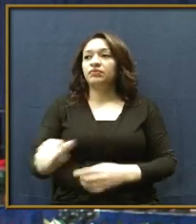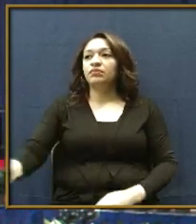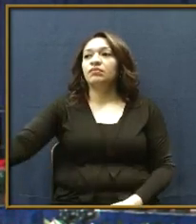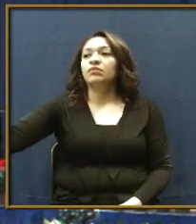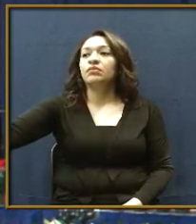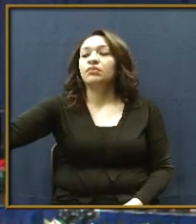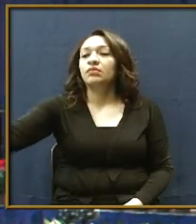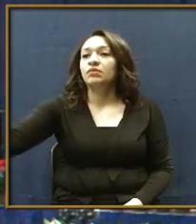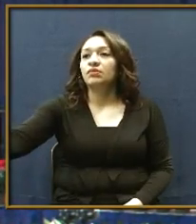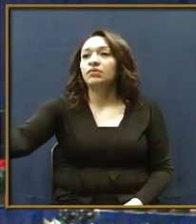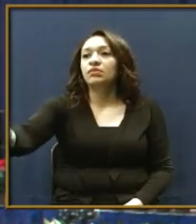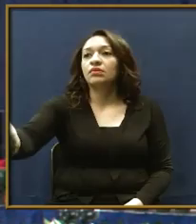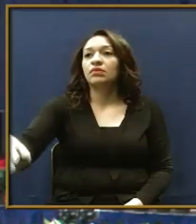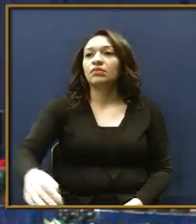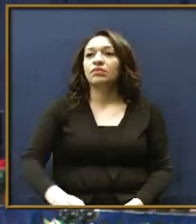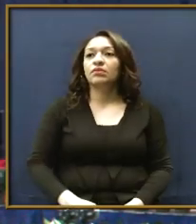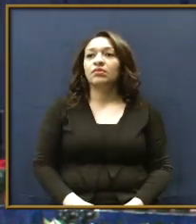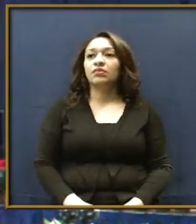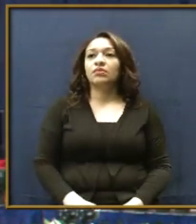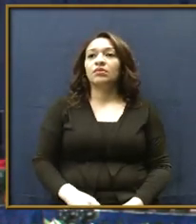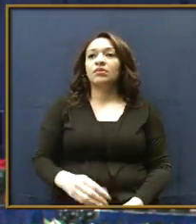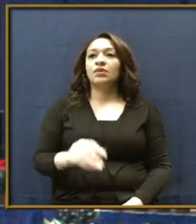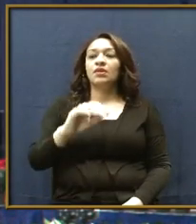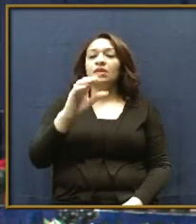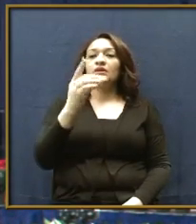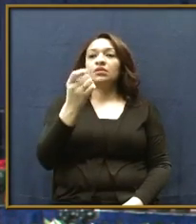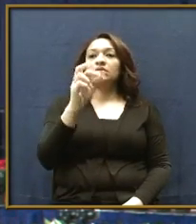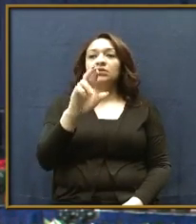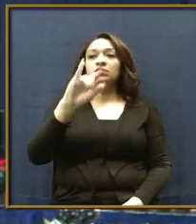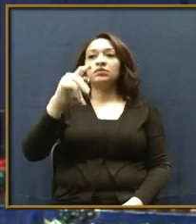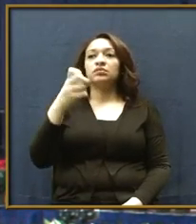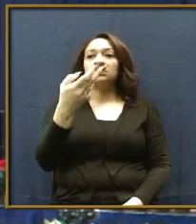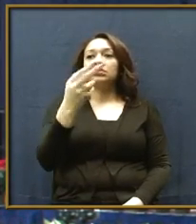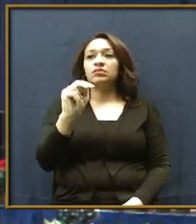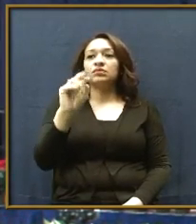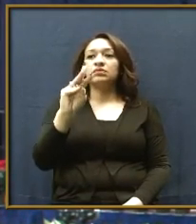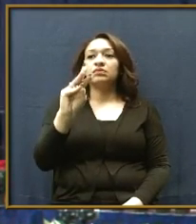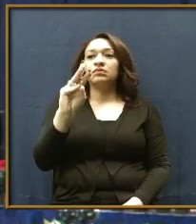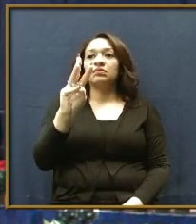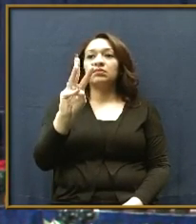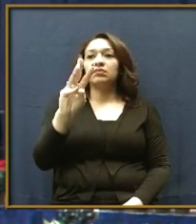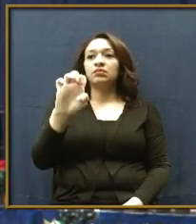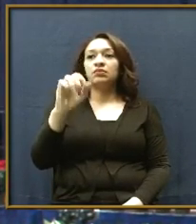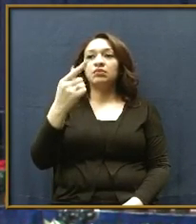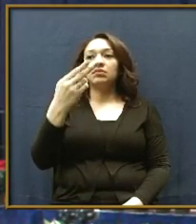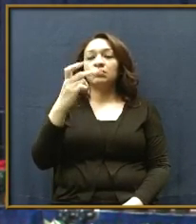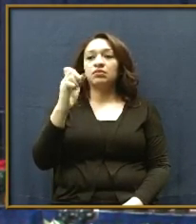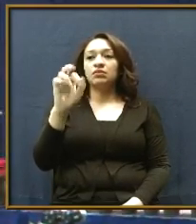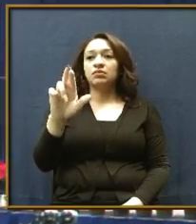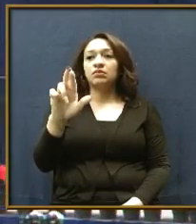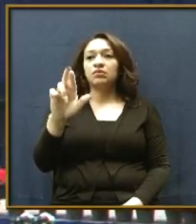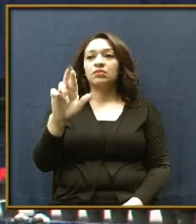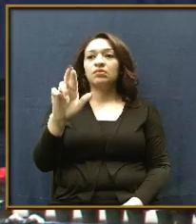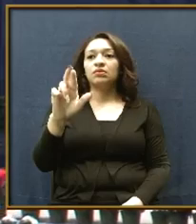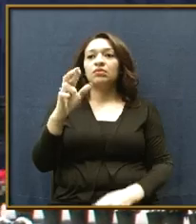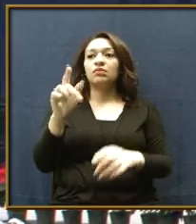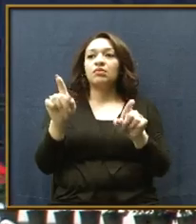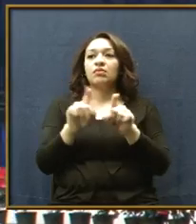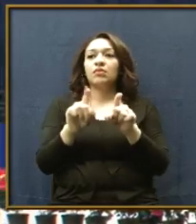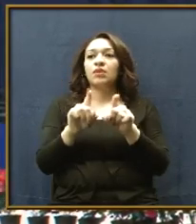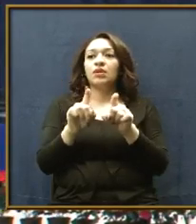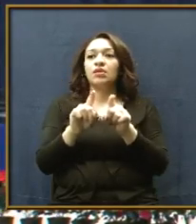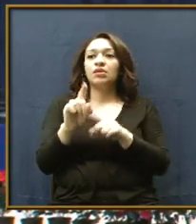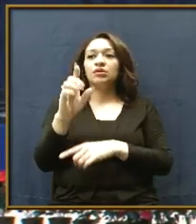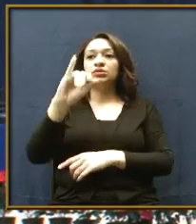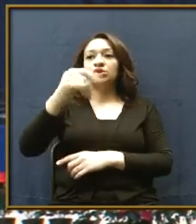Engineering, Dr. John M. Wagner Jr., Dean of the Freshman College. Also with us on the platform